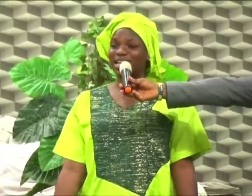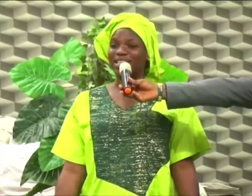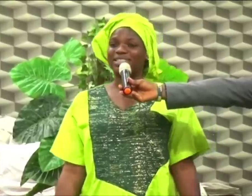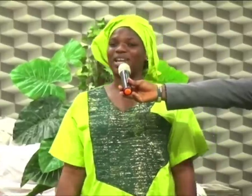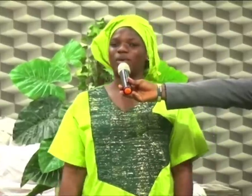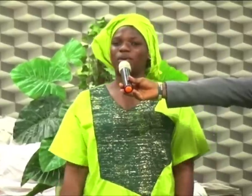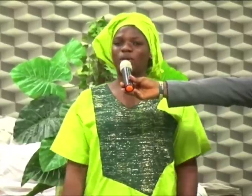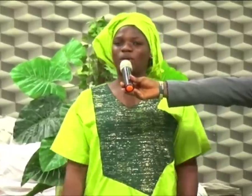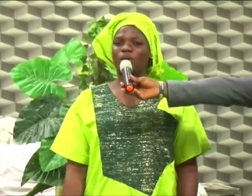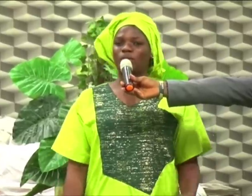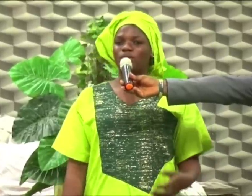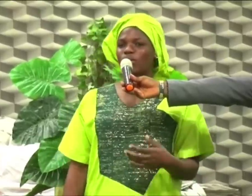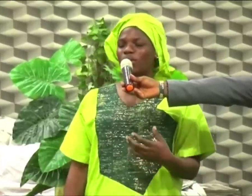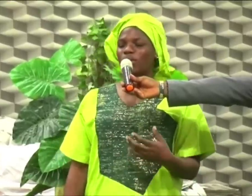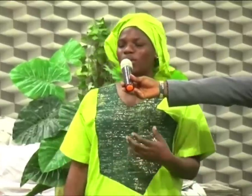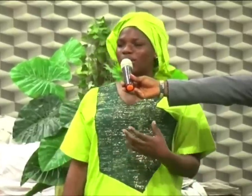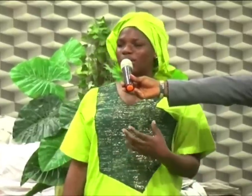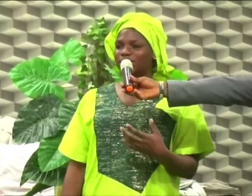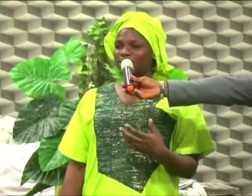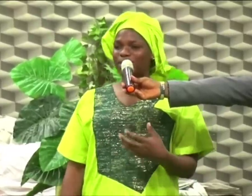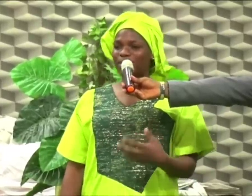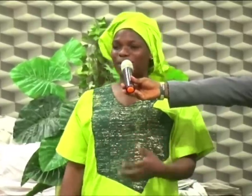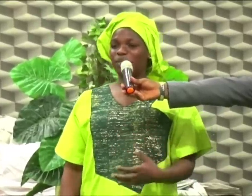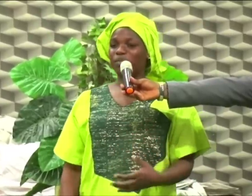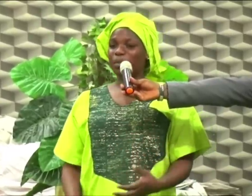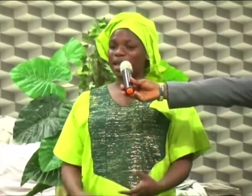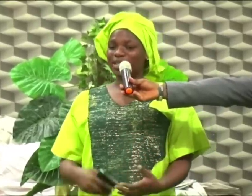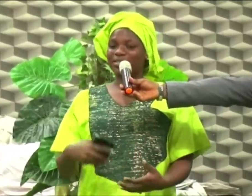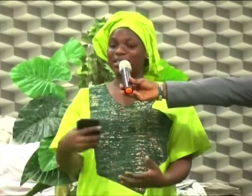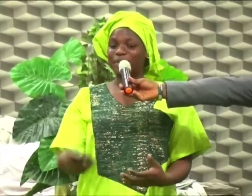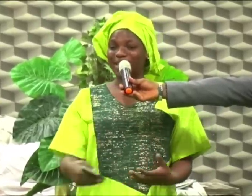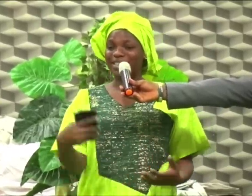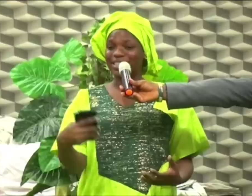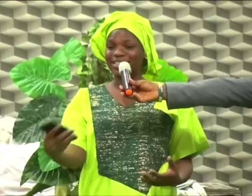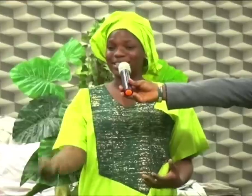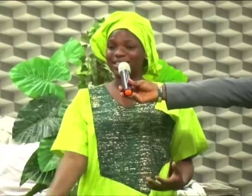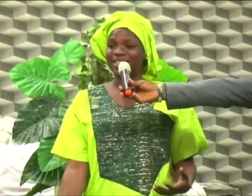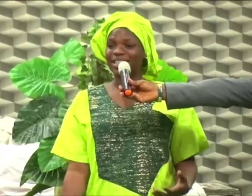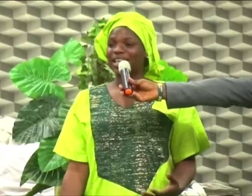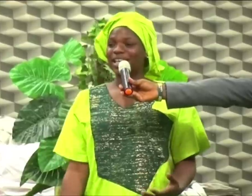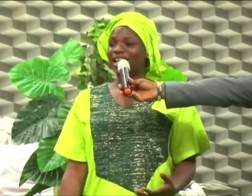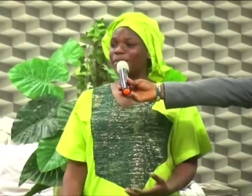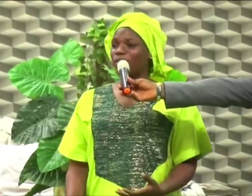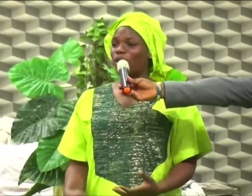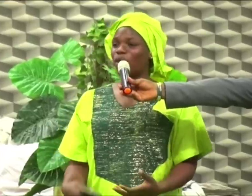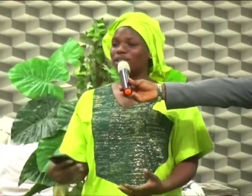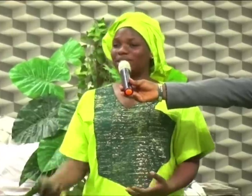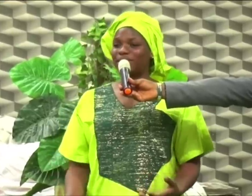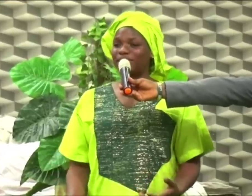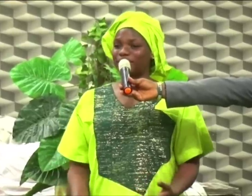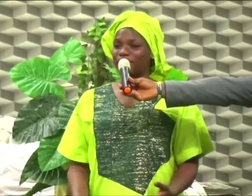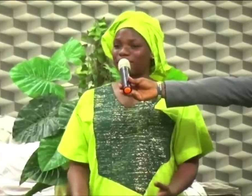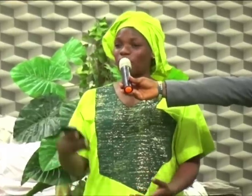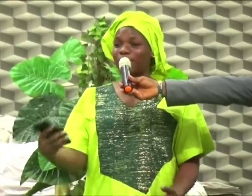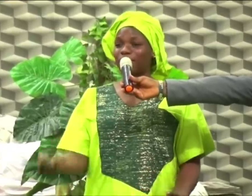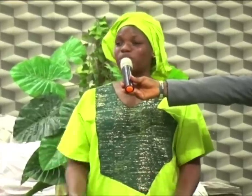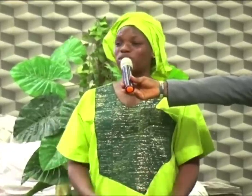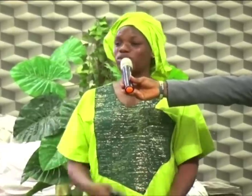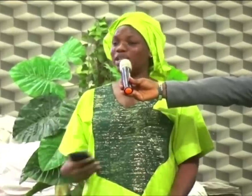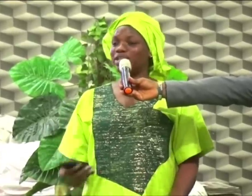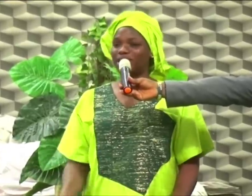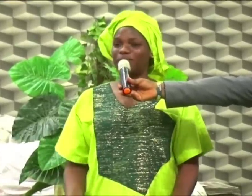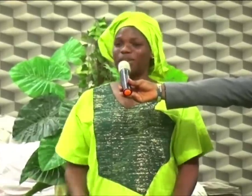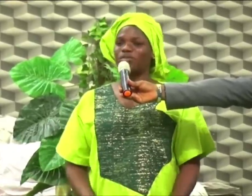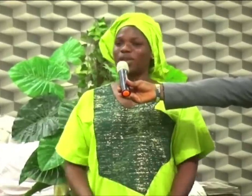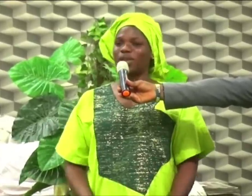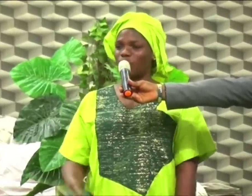o so that was of me pe grade by grade ni or your traveling pe en to ba ni passport lo ma travel out